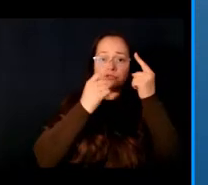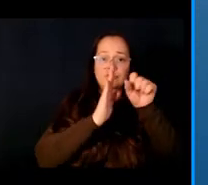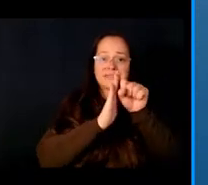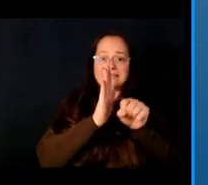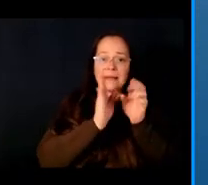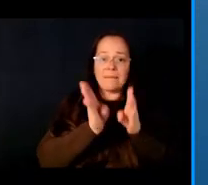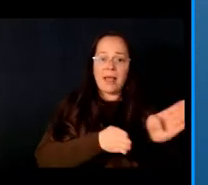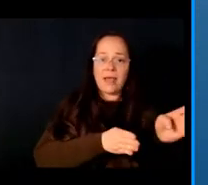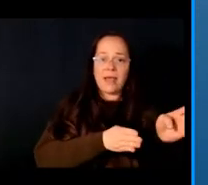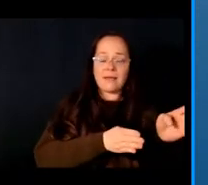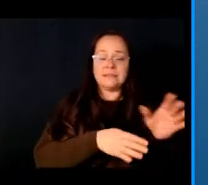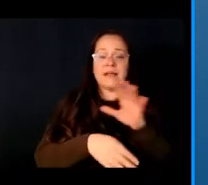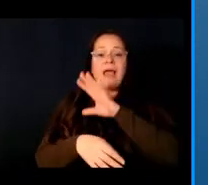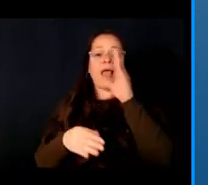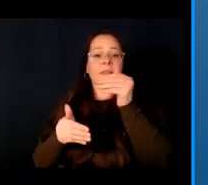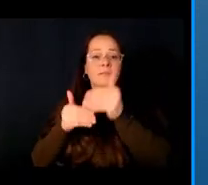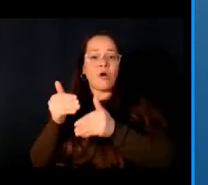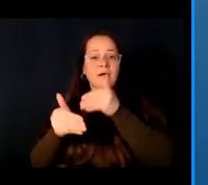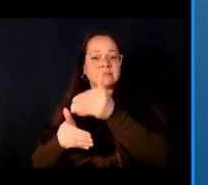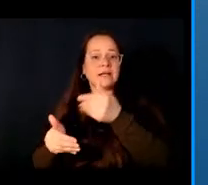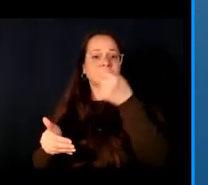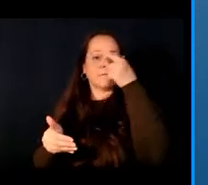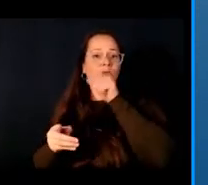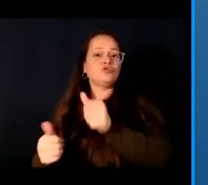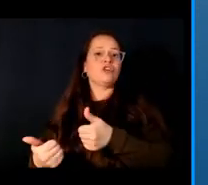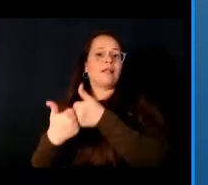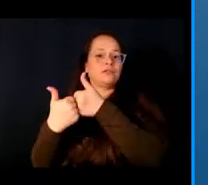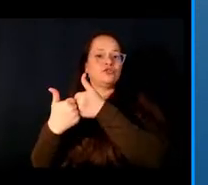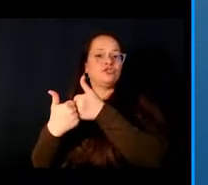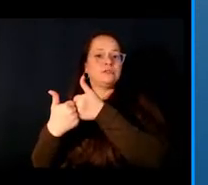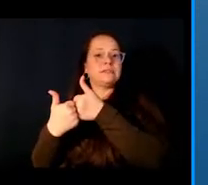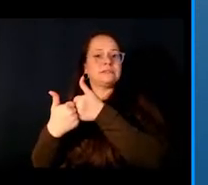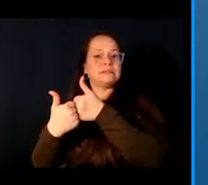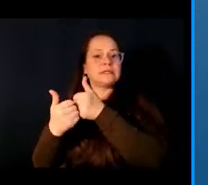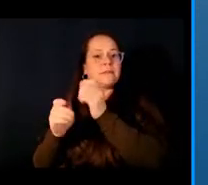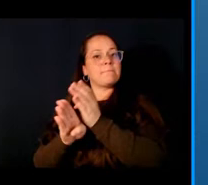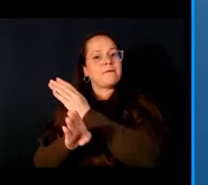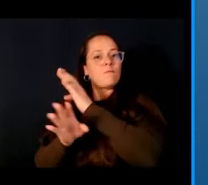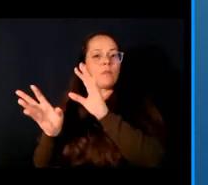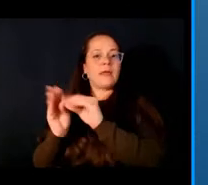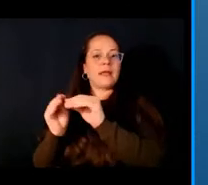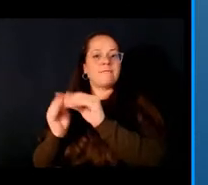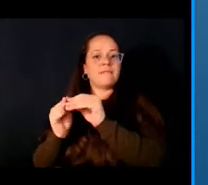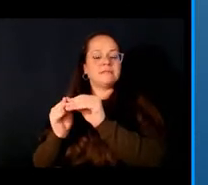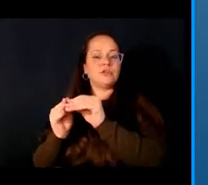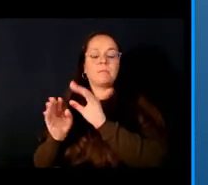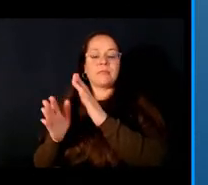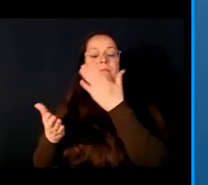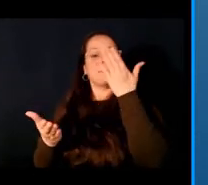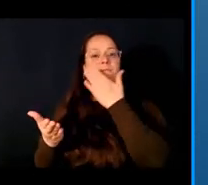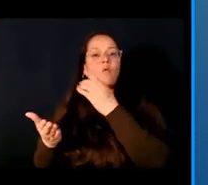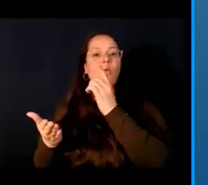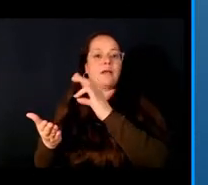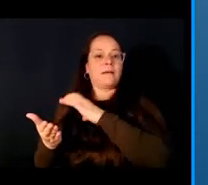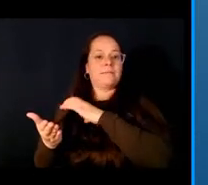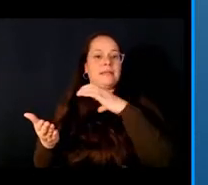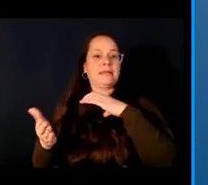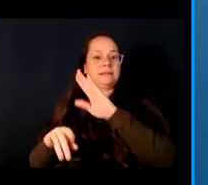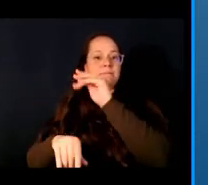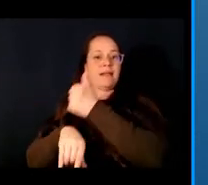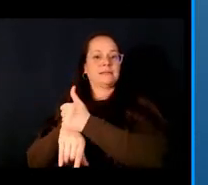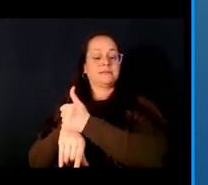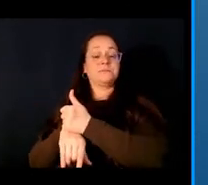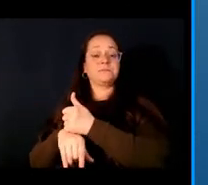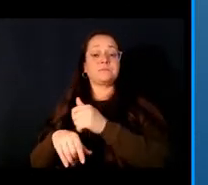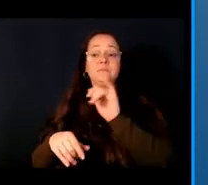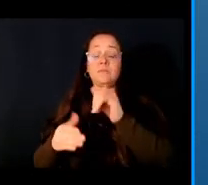plans and the process for challenges before the convention credentials committee is in place the copy of